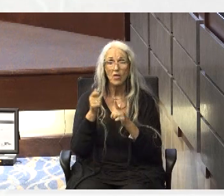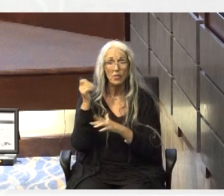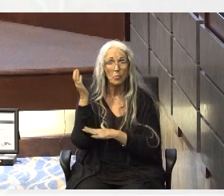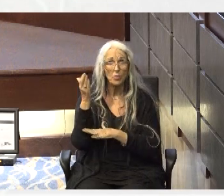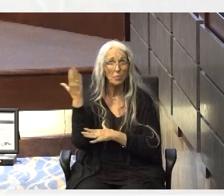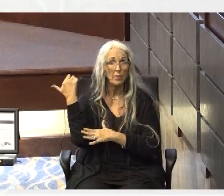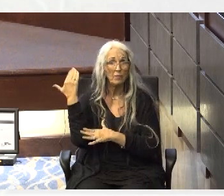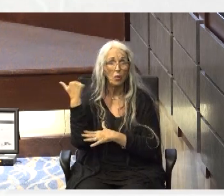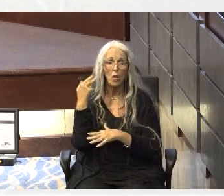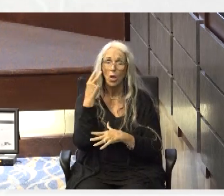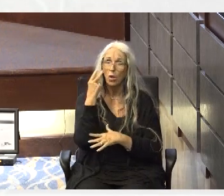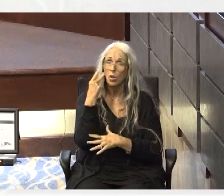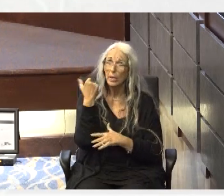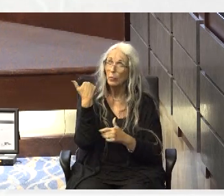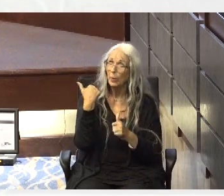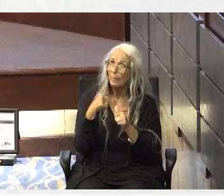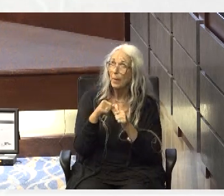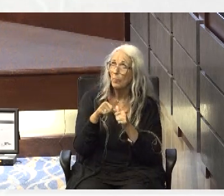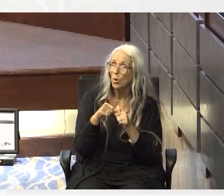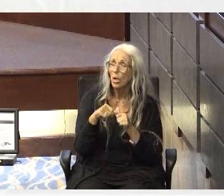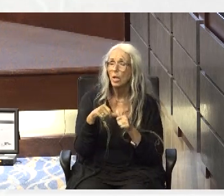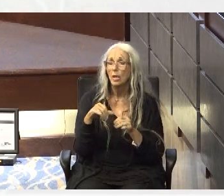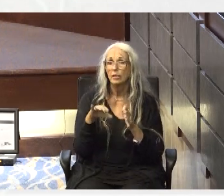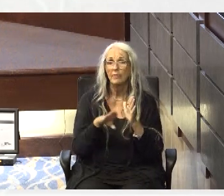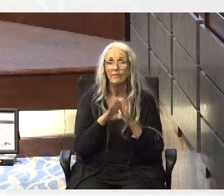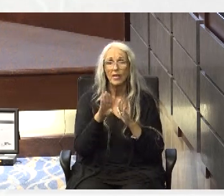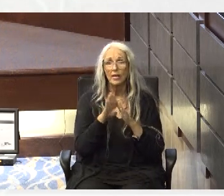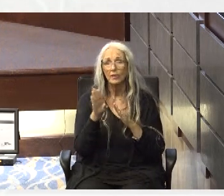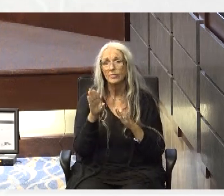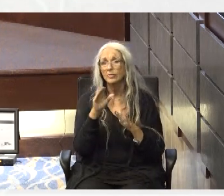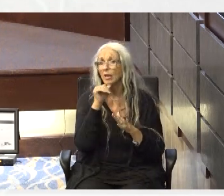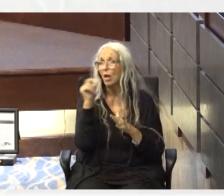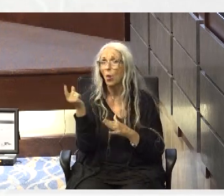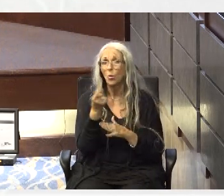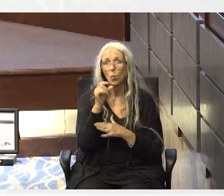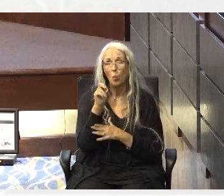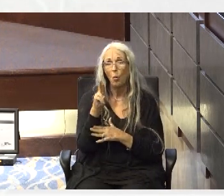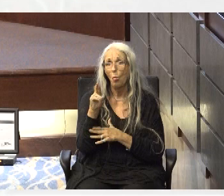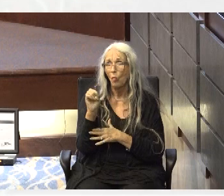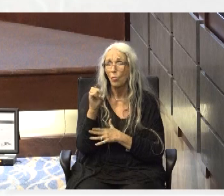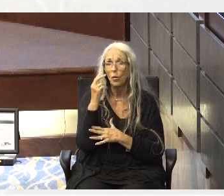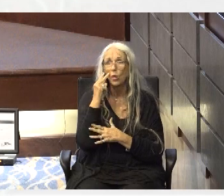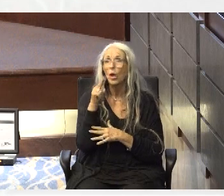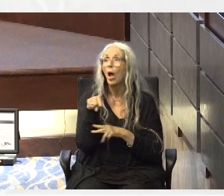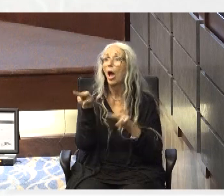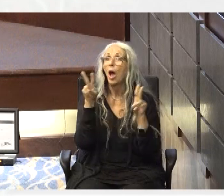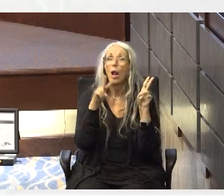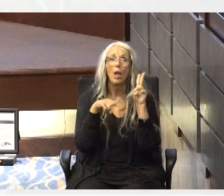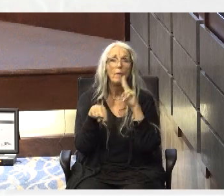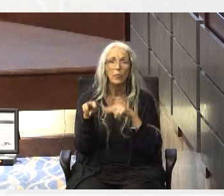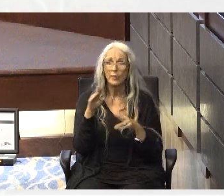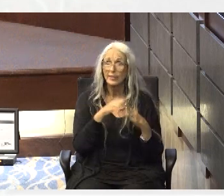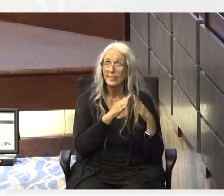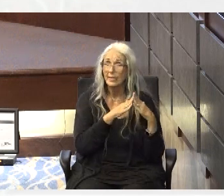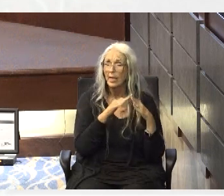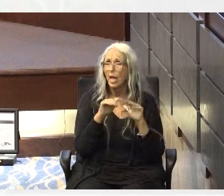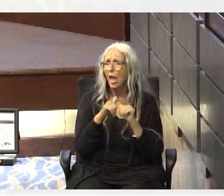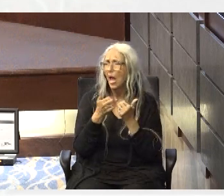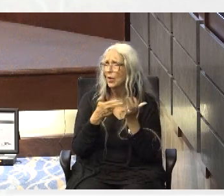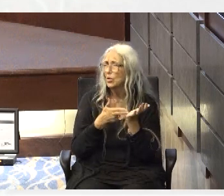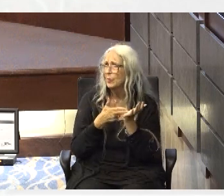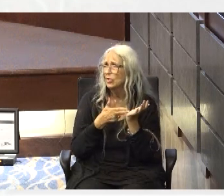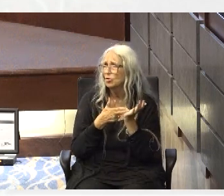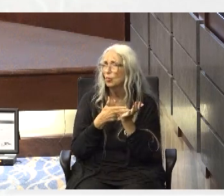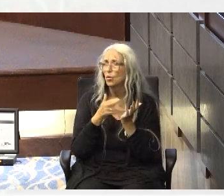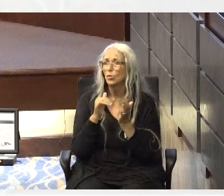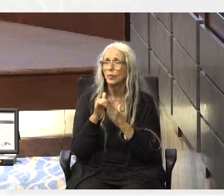but then looking and remembering, you know, this development is not only being seen just in our core, but as we look across the city. And how do we make sure that we're,